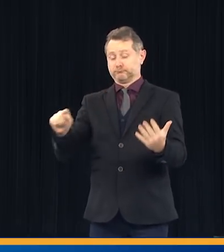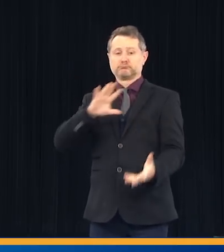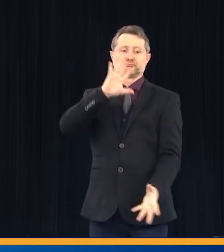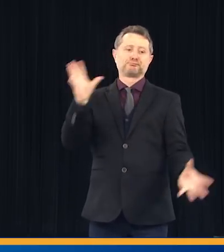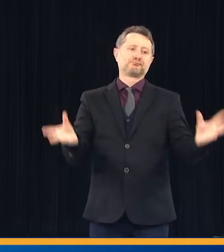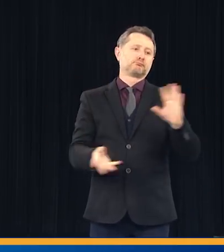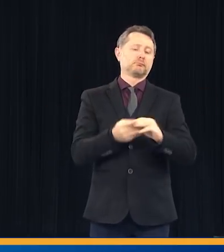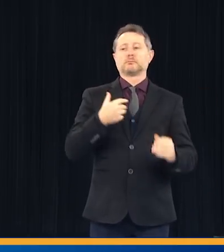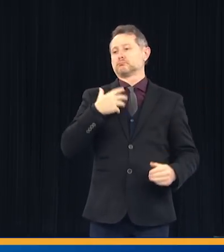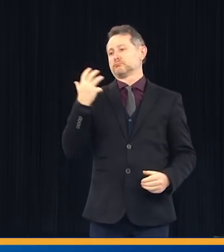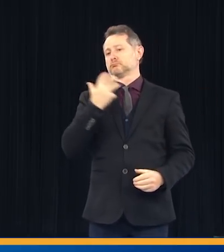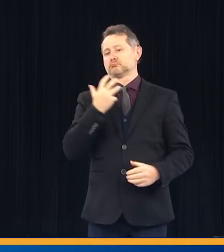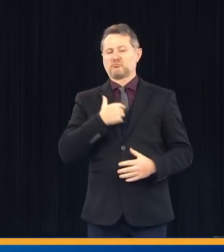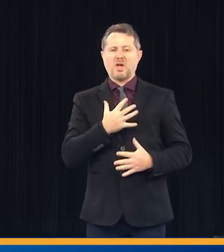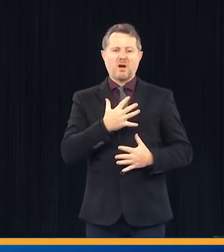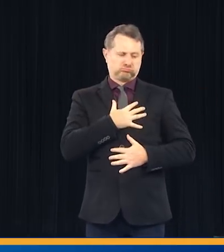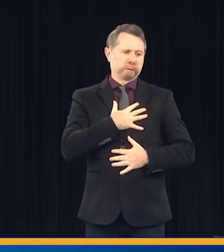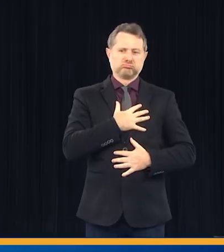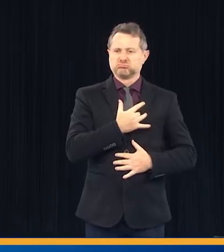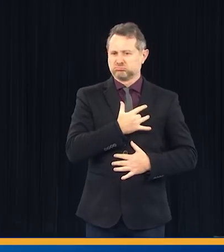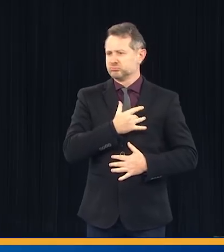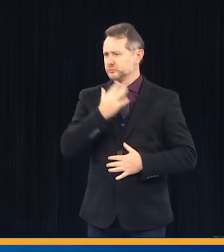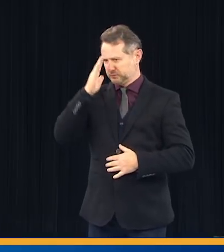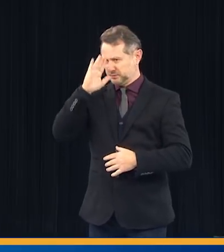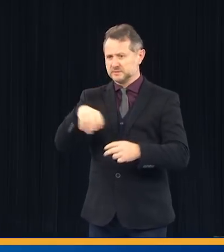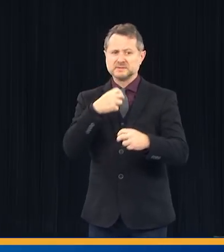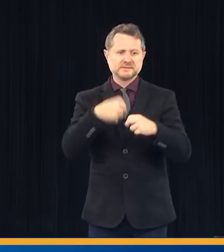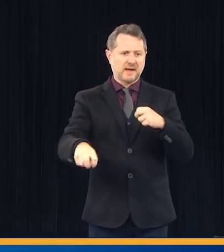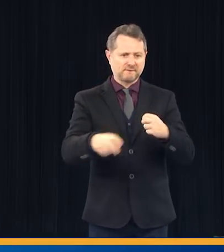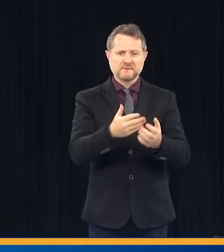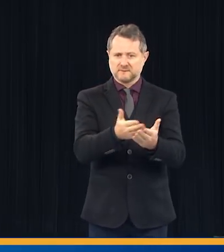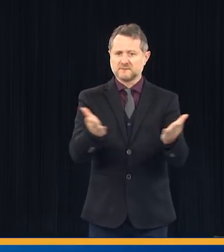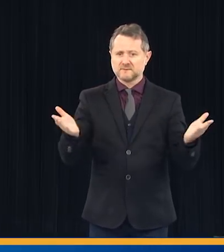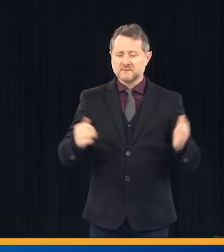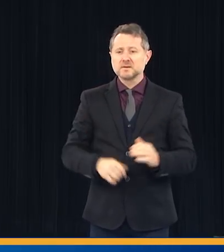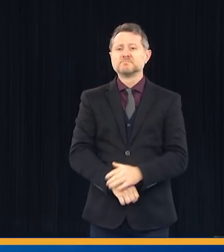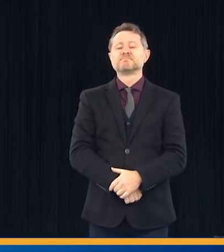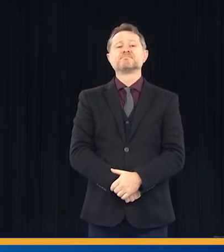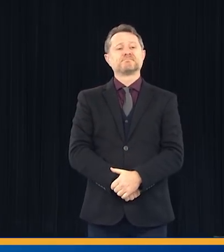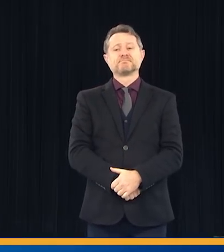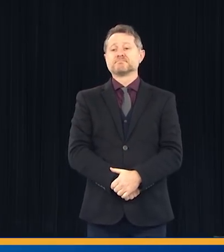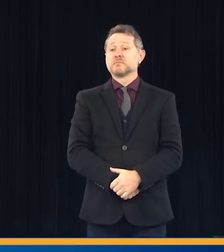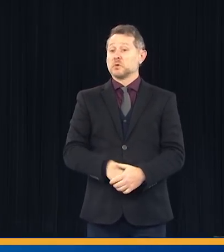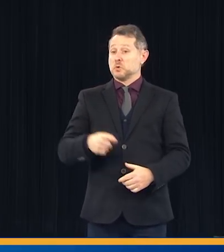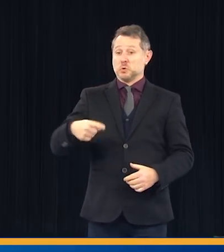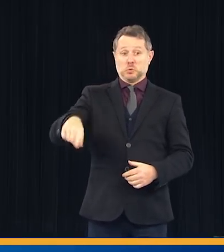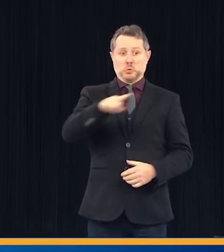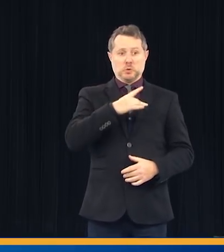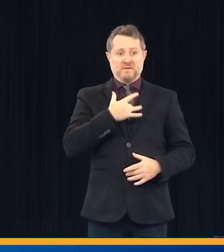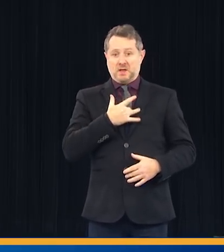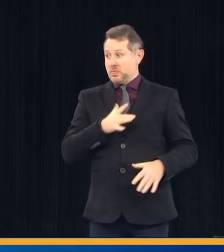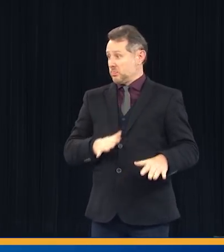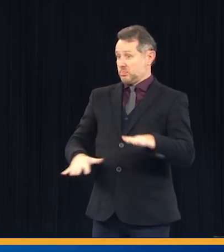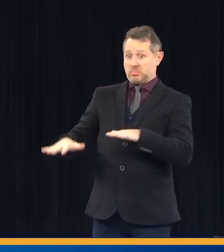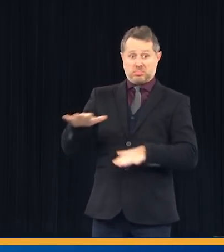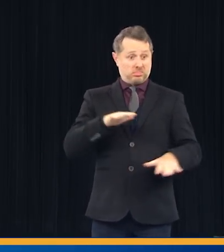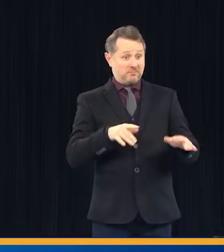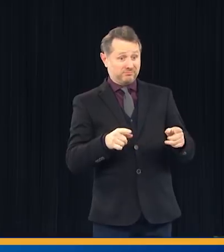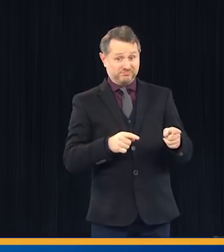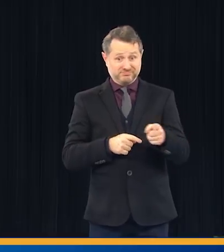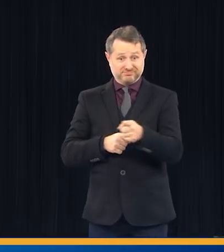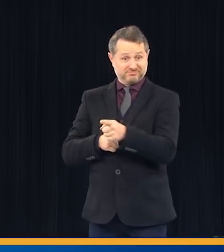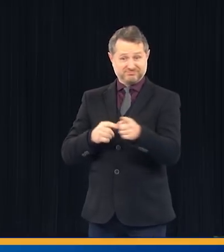very disorienting, to say the least. If you're feeling disoriented, it's not